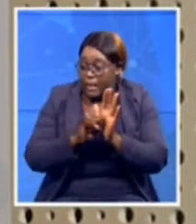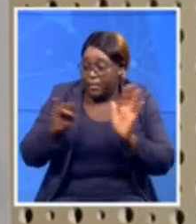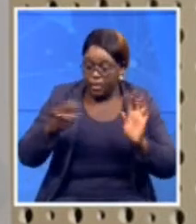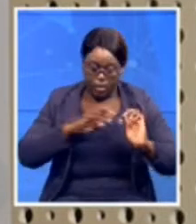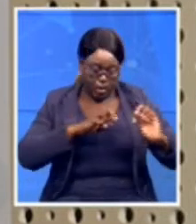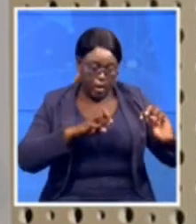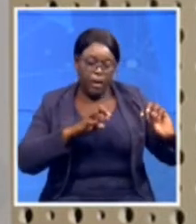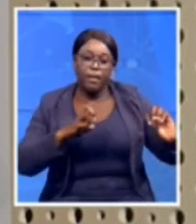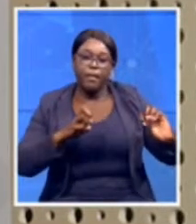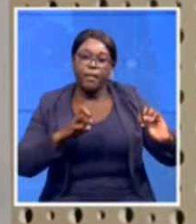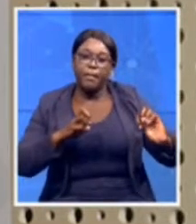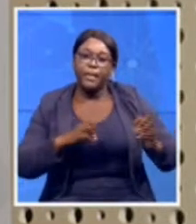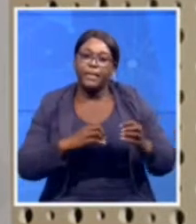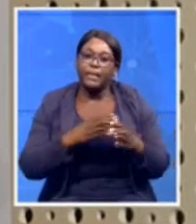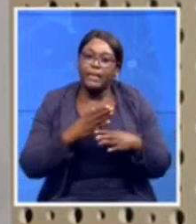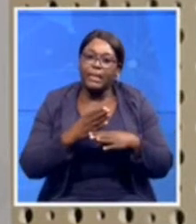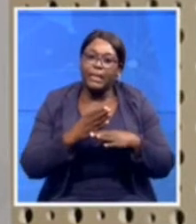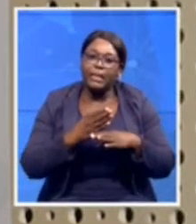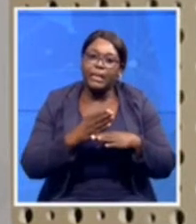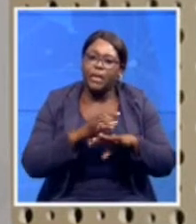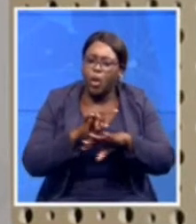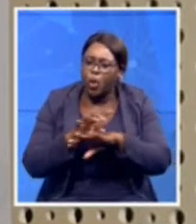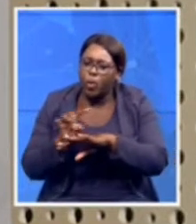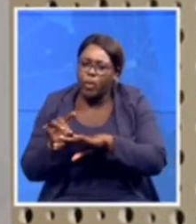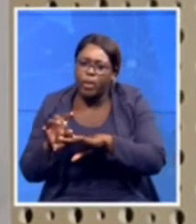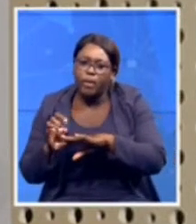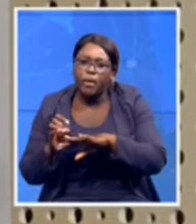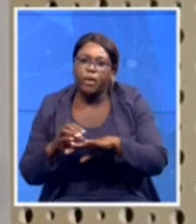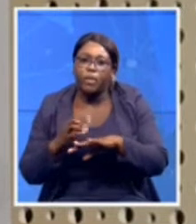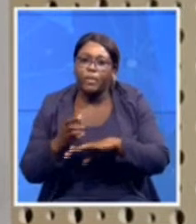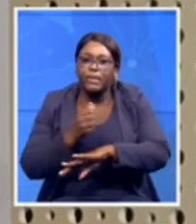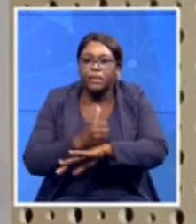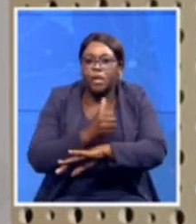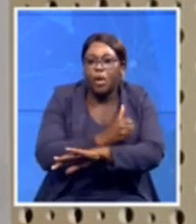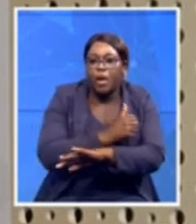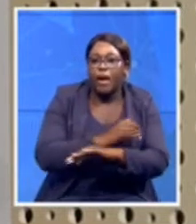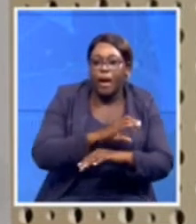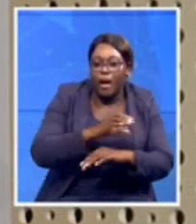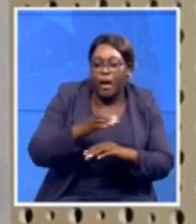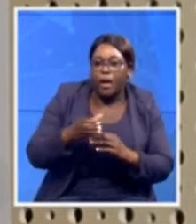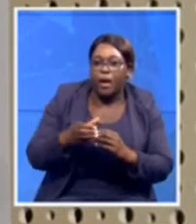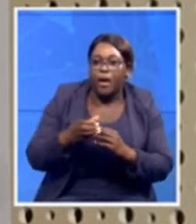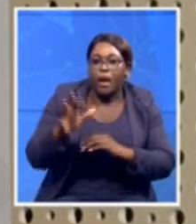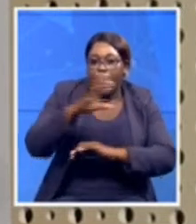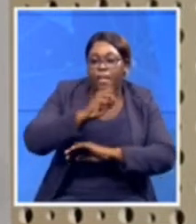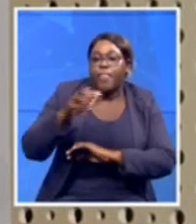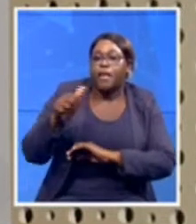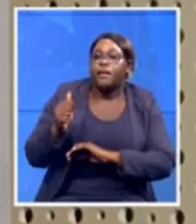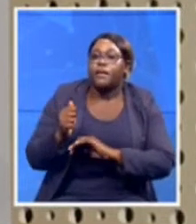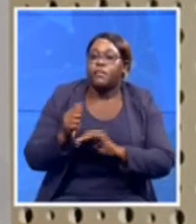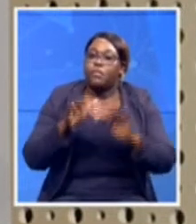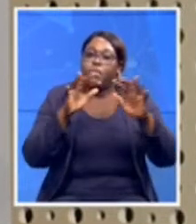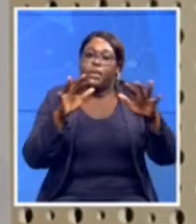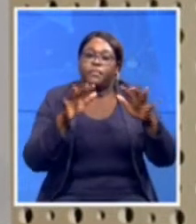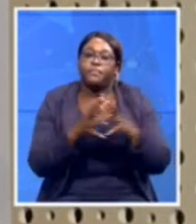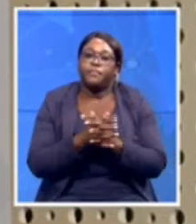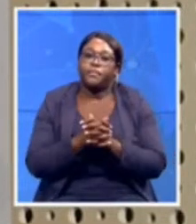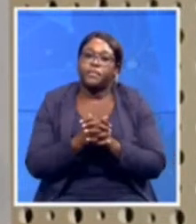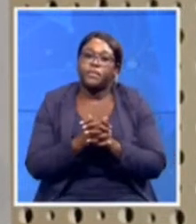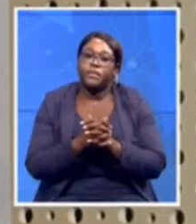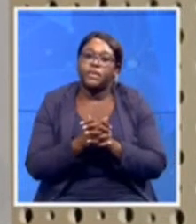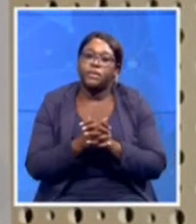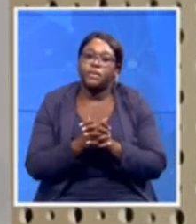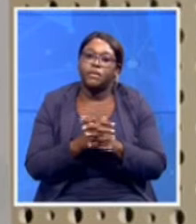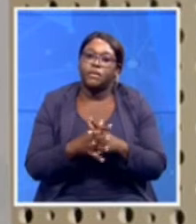with stakeholders across the South African public. So we firmly believe that this piece